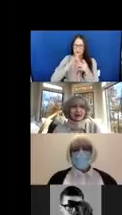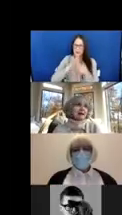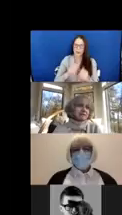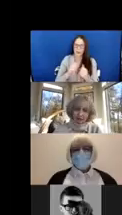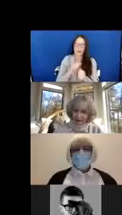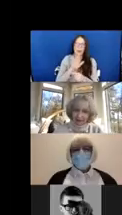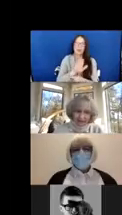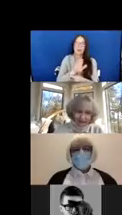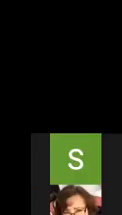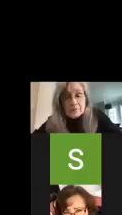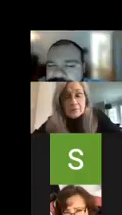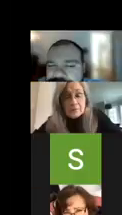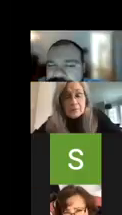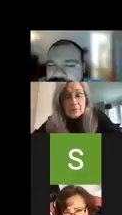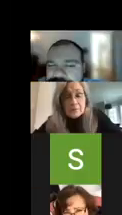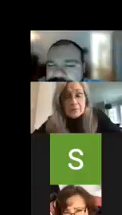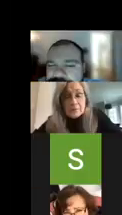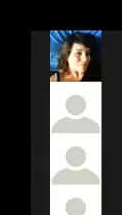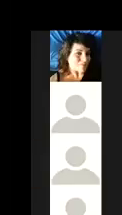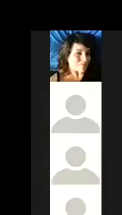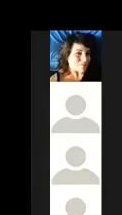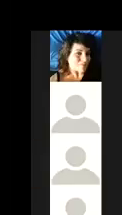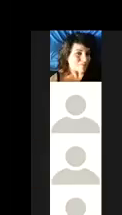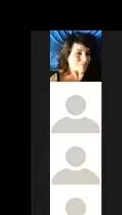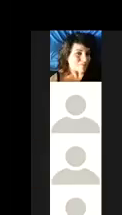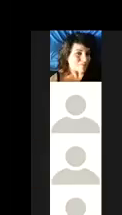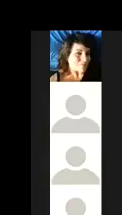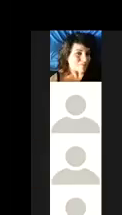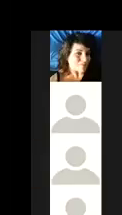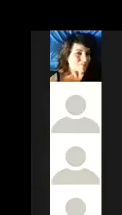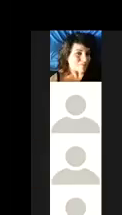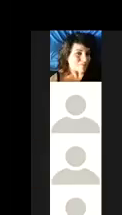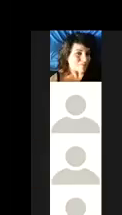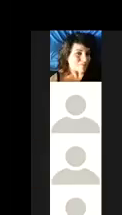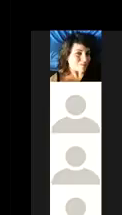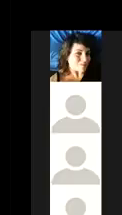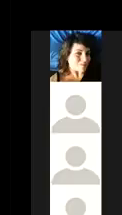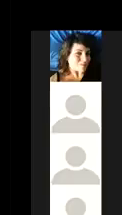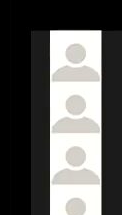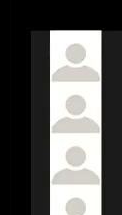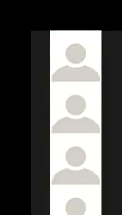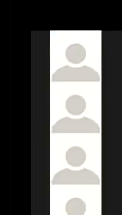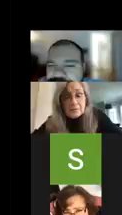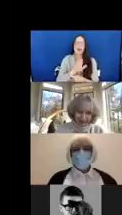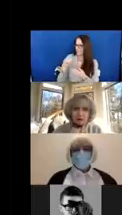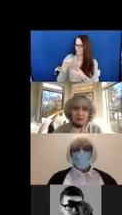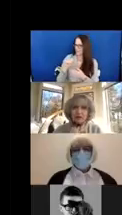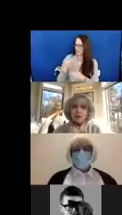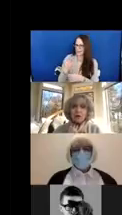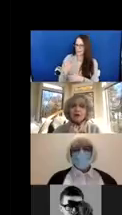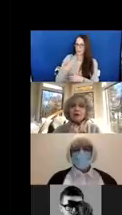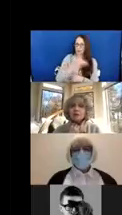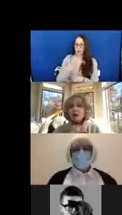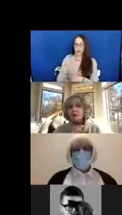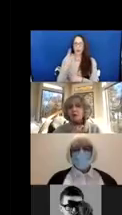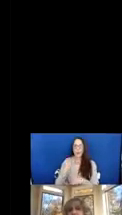and very lovely, loving aunt. Next weekend, I wrote in April 2020, will be the